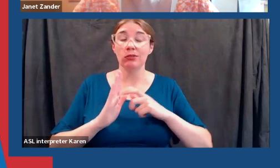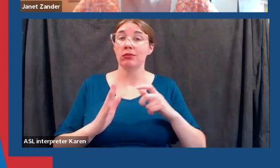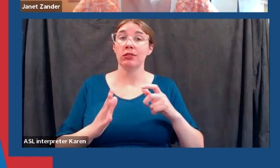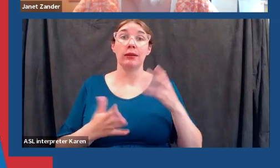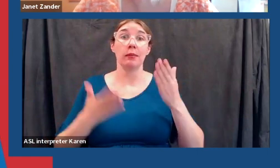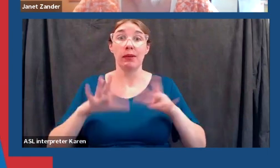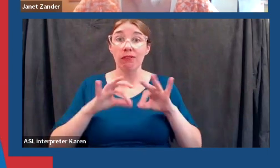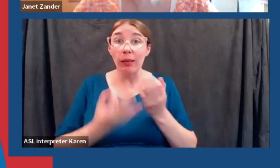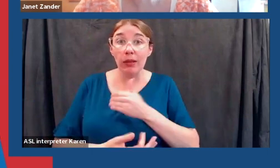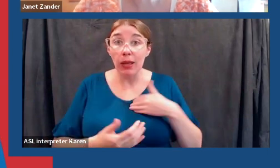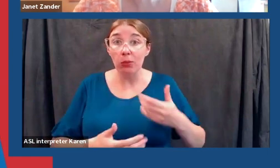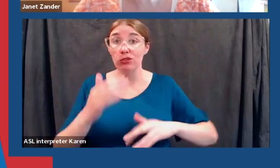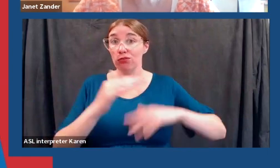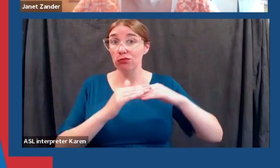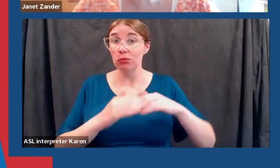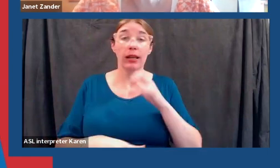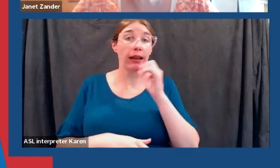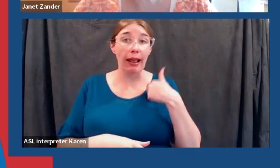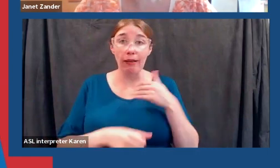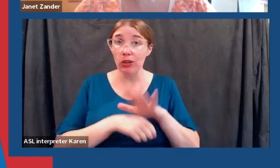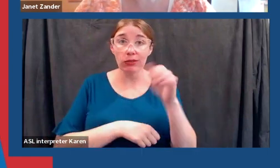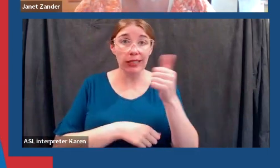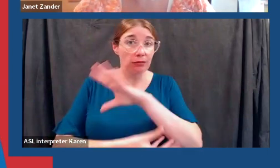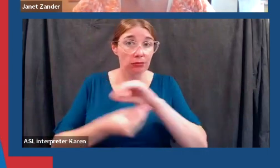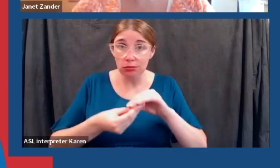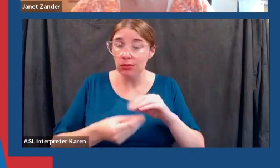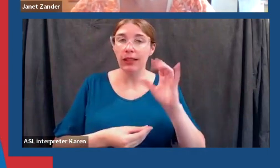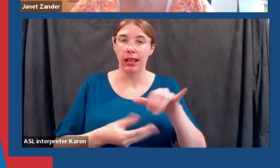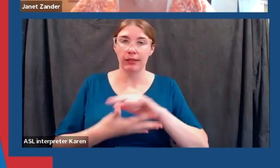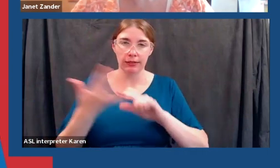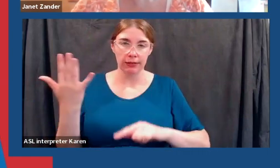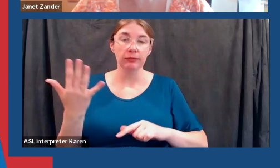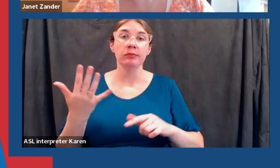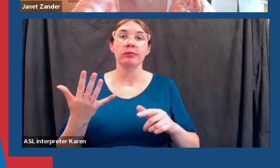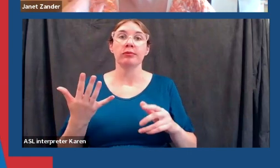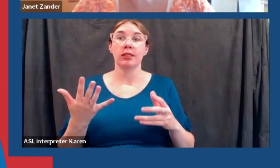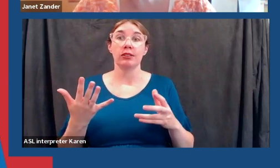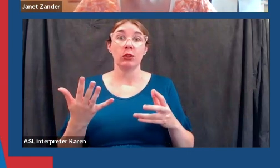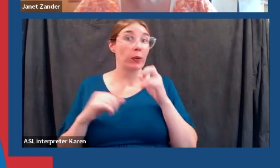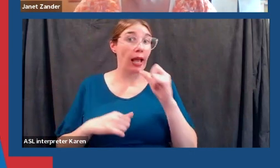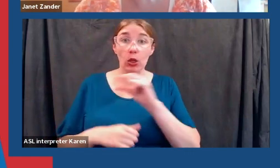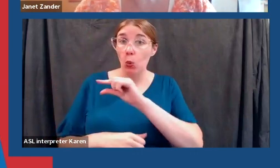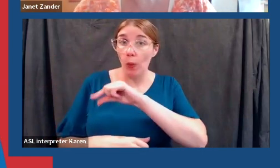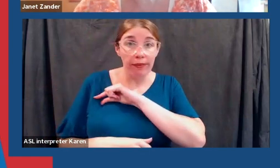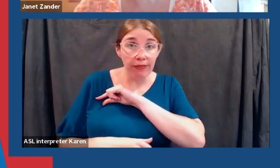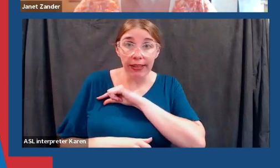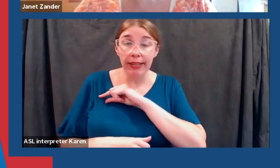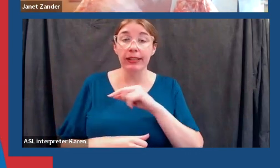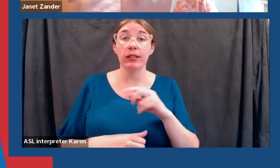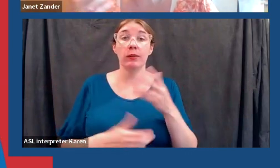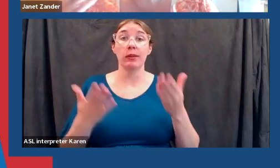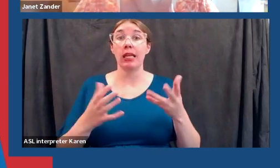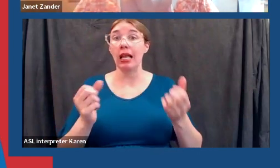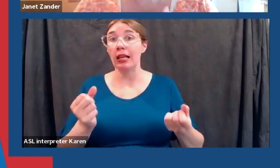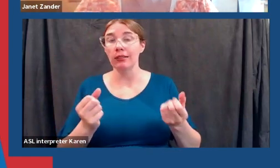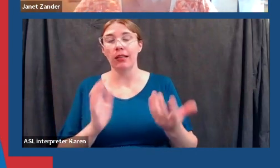not qualify for those visits. We even have some nursing homes, not so much in size, but again, how many registered voters are there? How